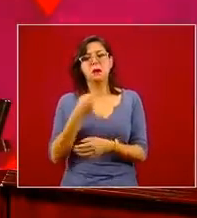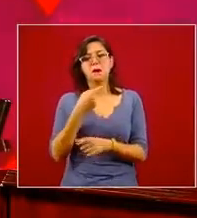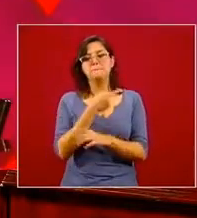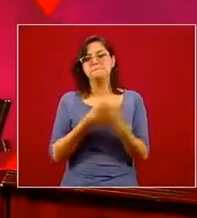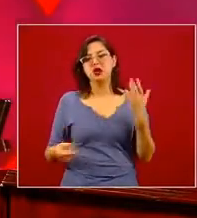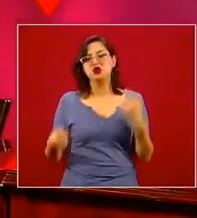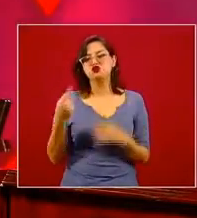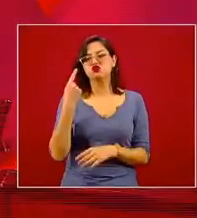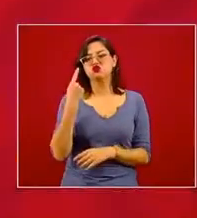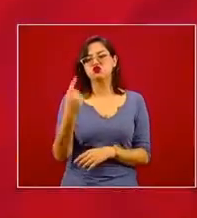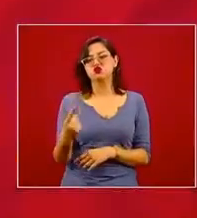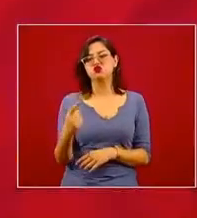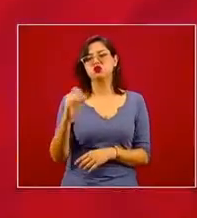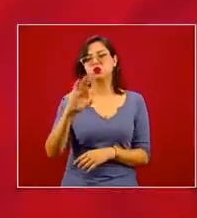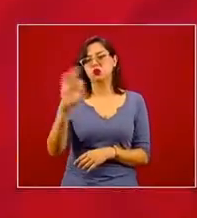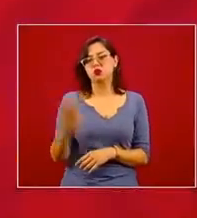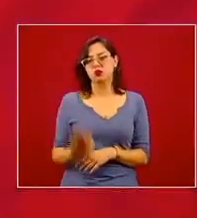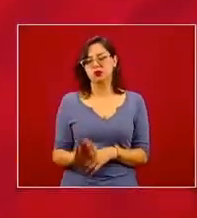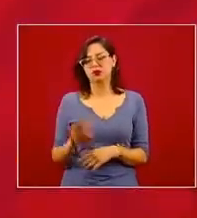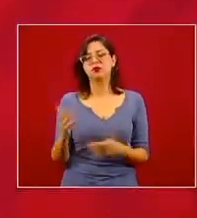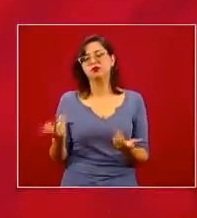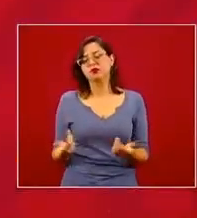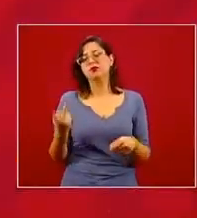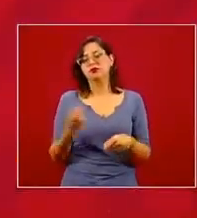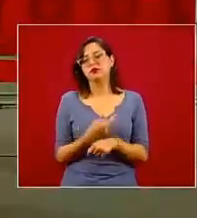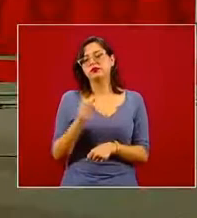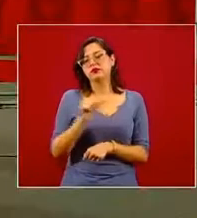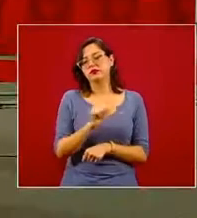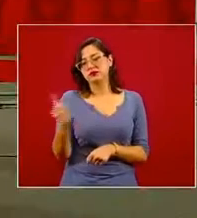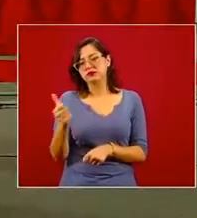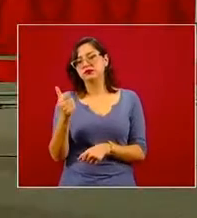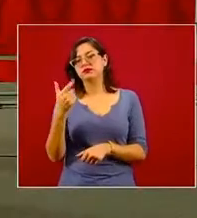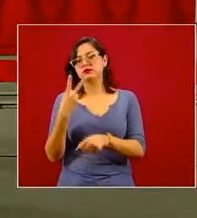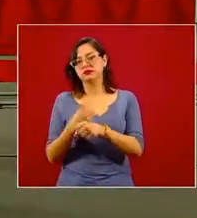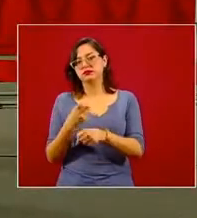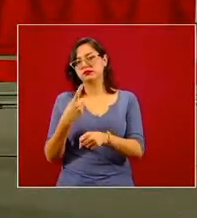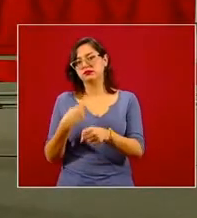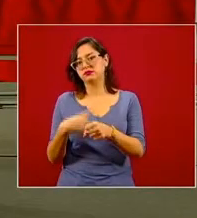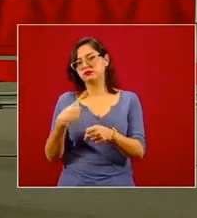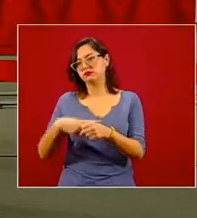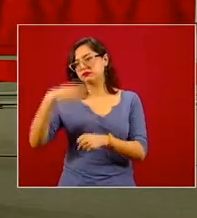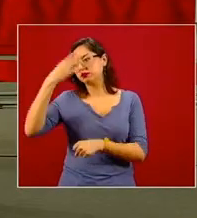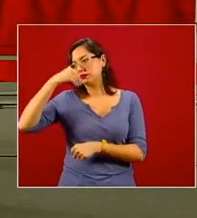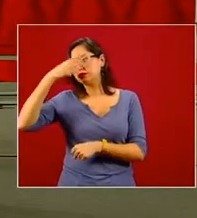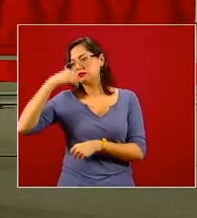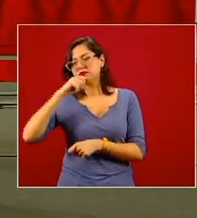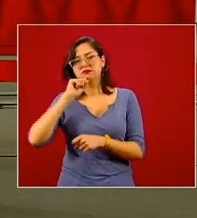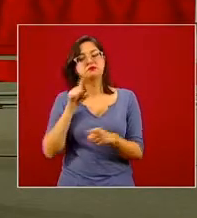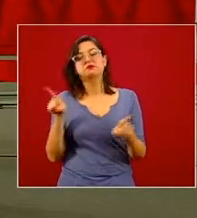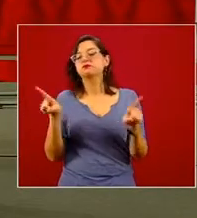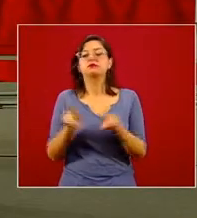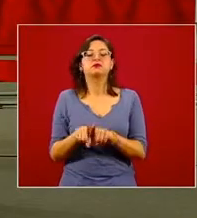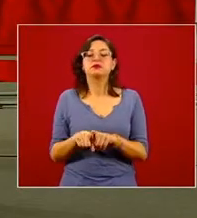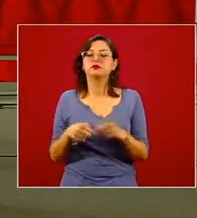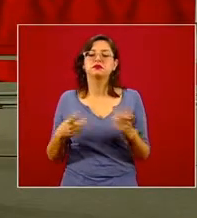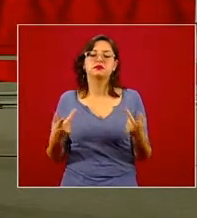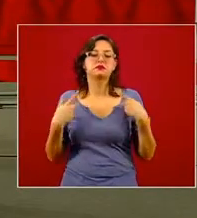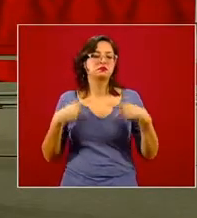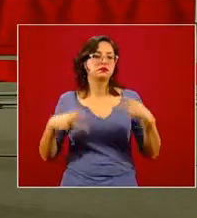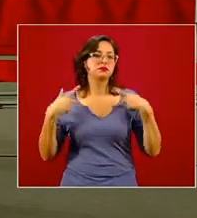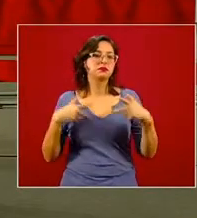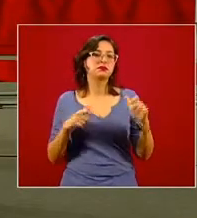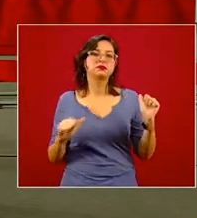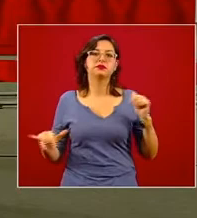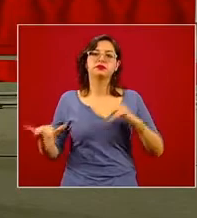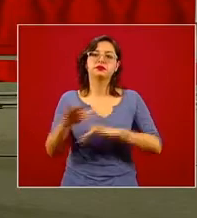which it was when we expected more activity from the flu, it dropped to less than 1%. That speaks as